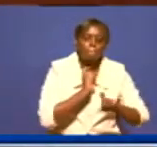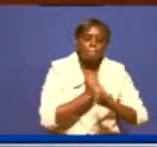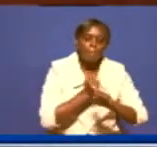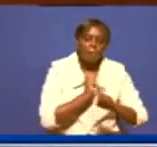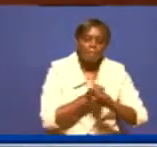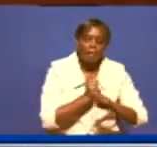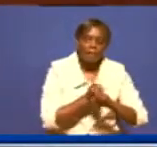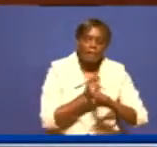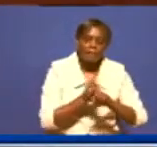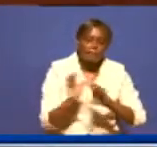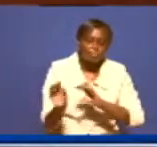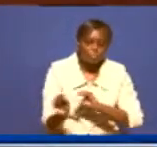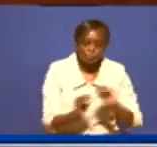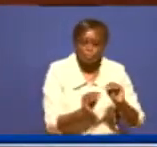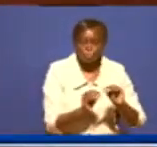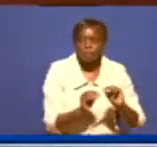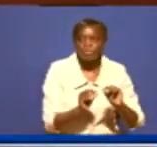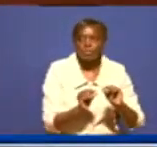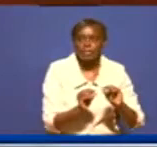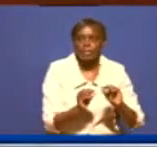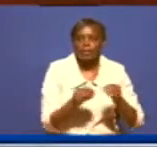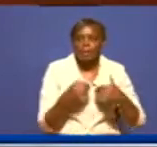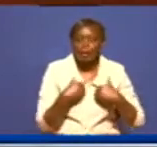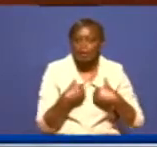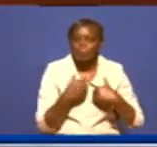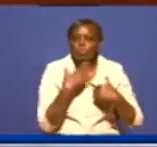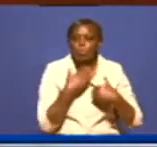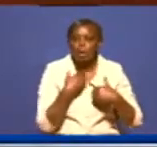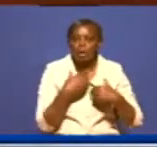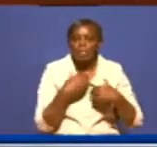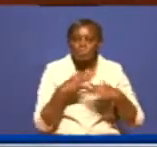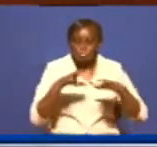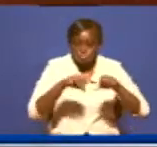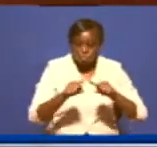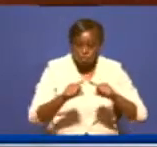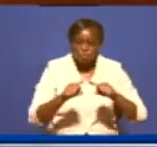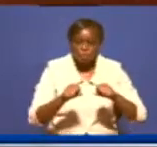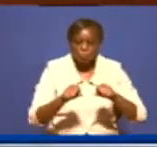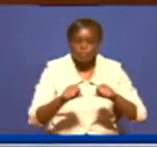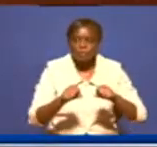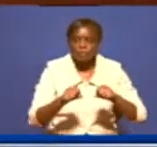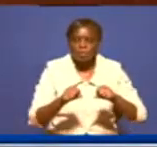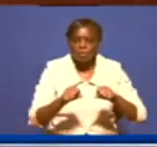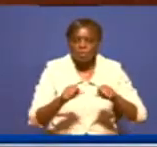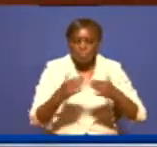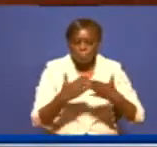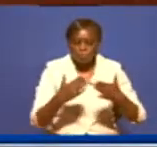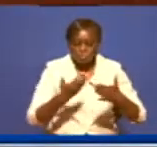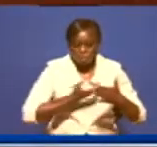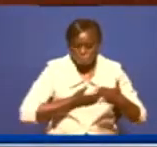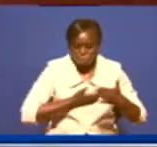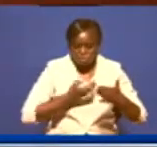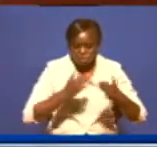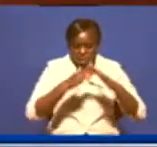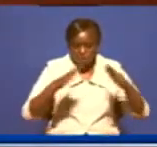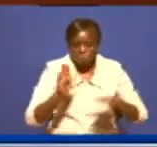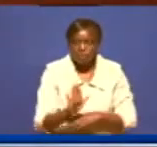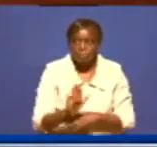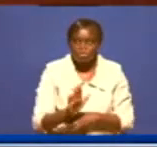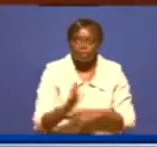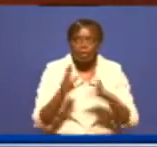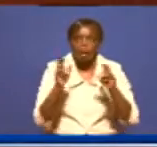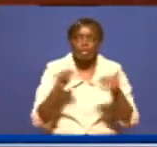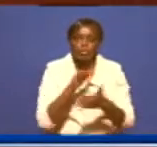clan before they have want to take forceful possession of such property. Finally, Madam Speaker, on the issue